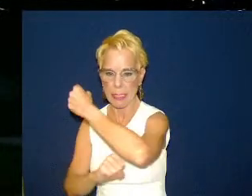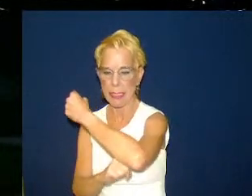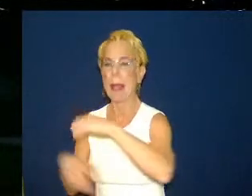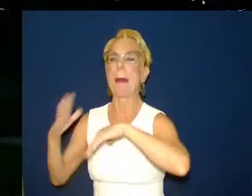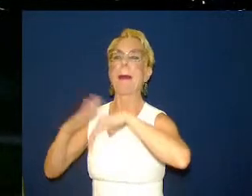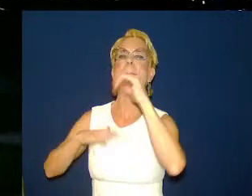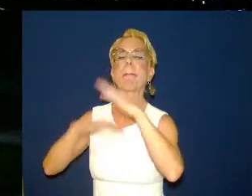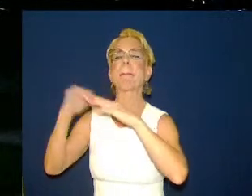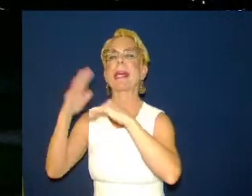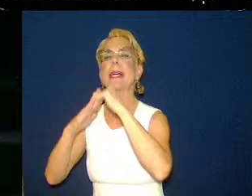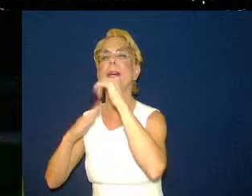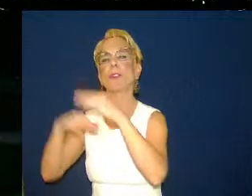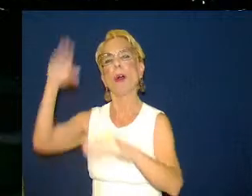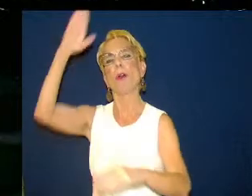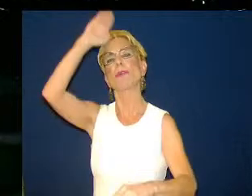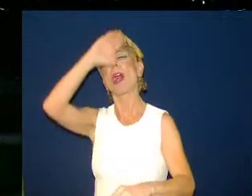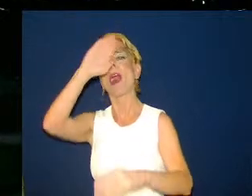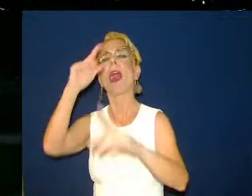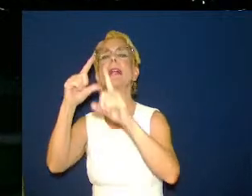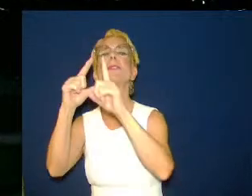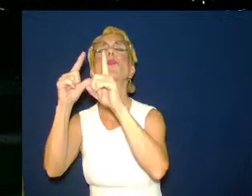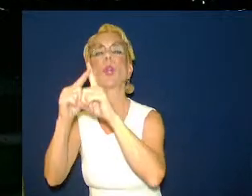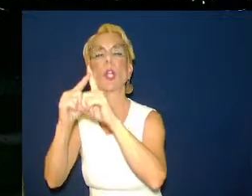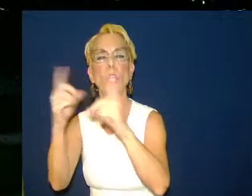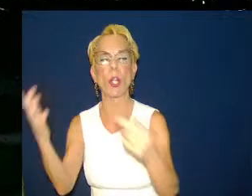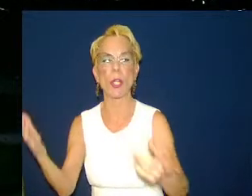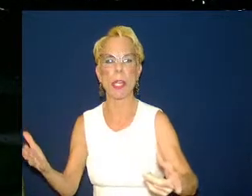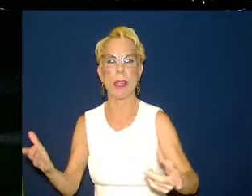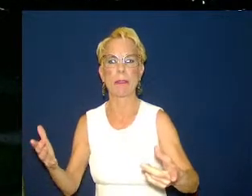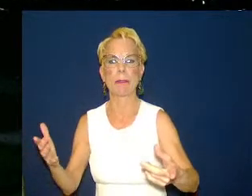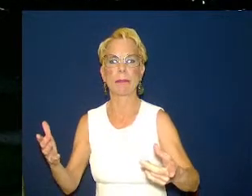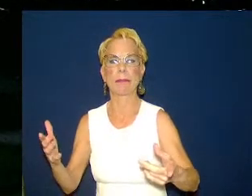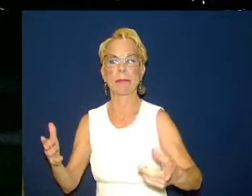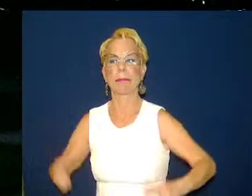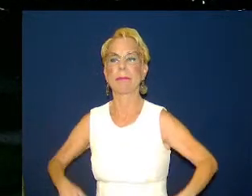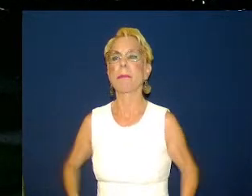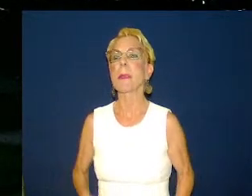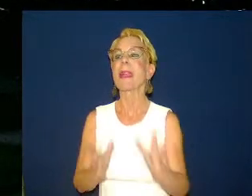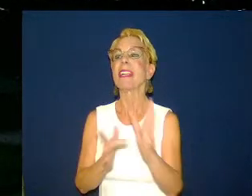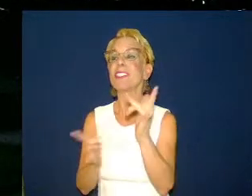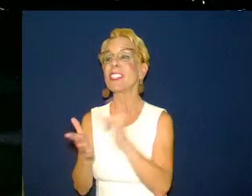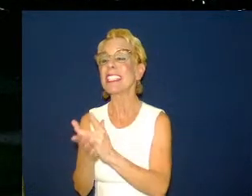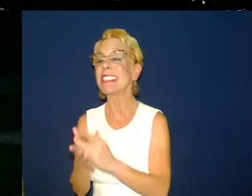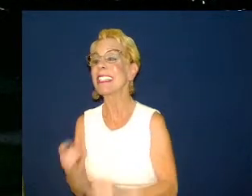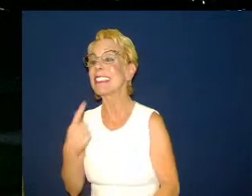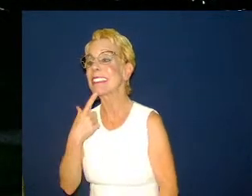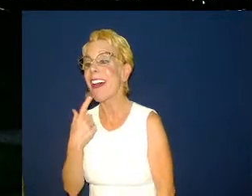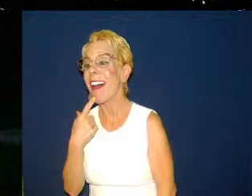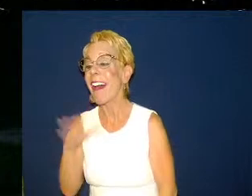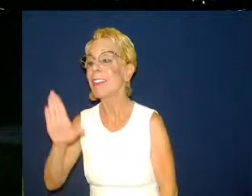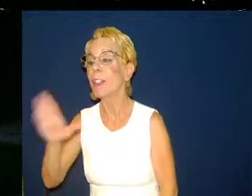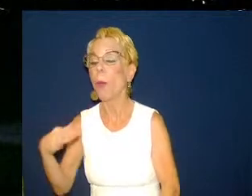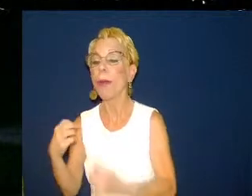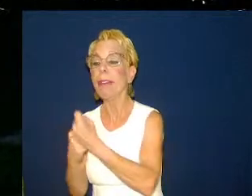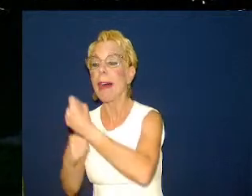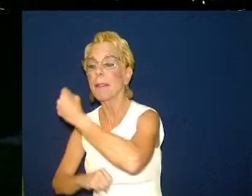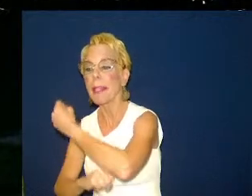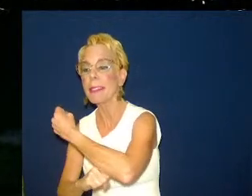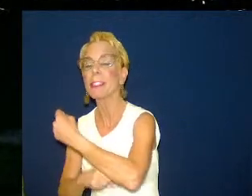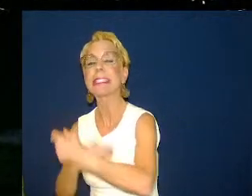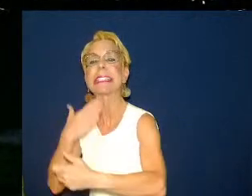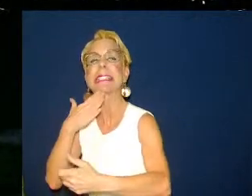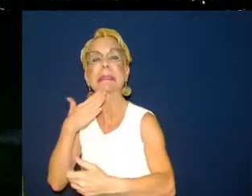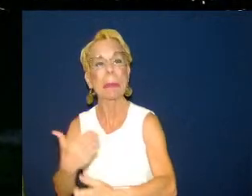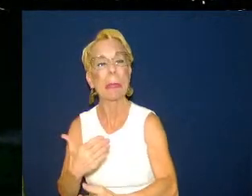to the Word. You have been faithful to the foundation. Your foundation is the Word, and that's what's holding you up right now. And friends, listen,